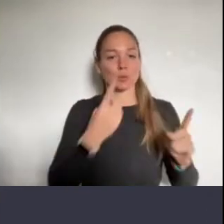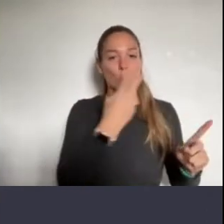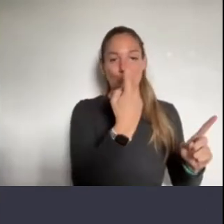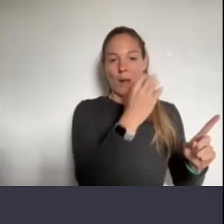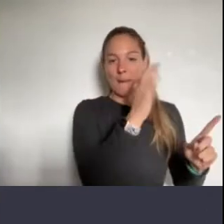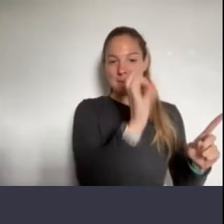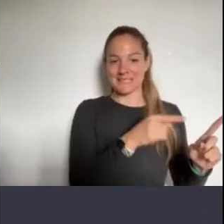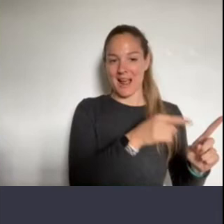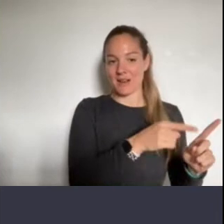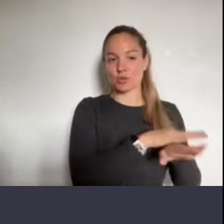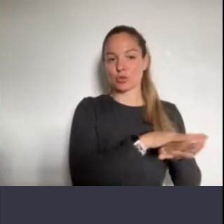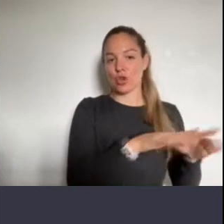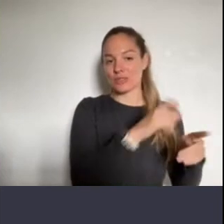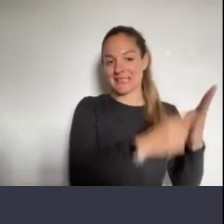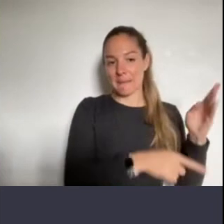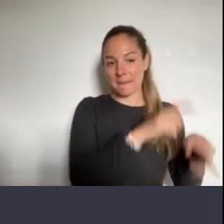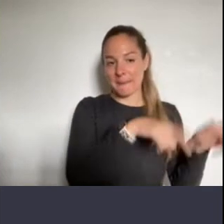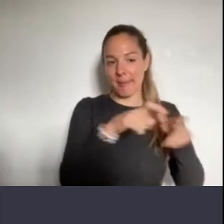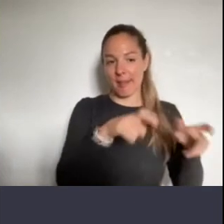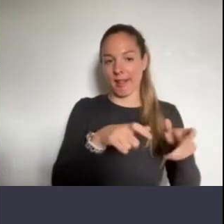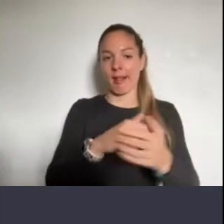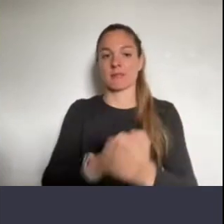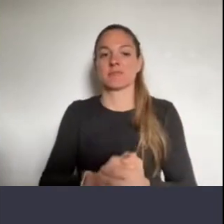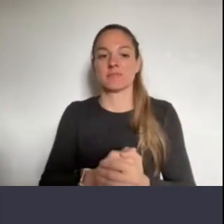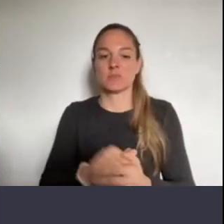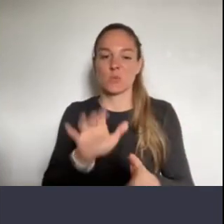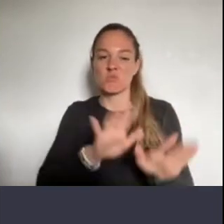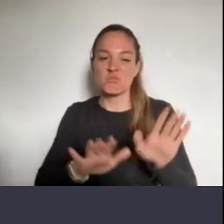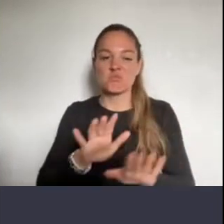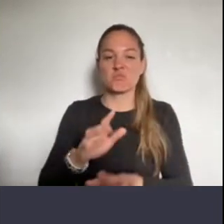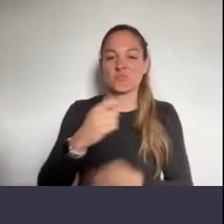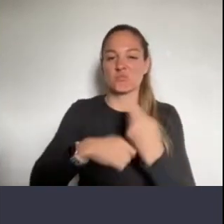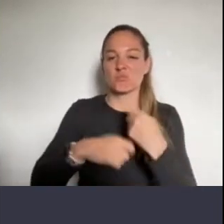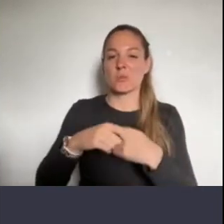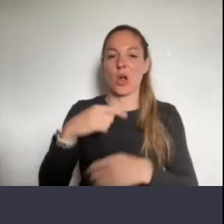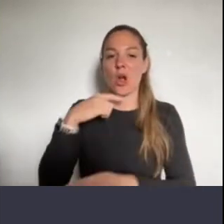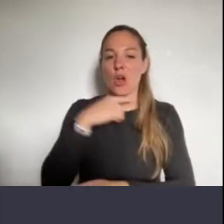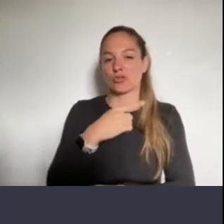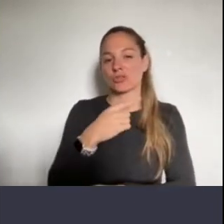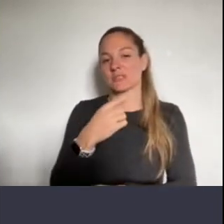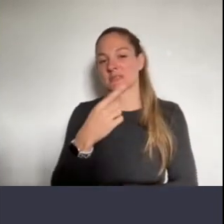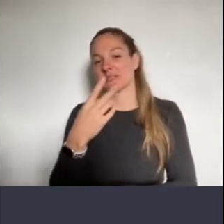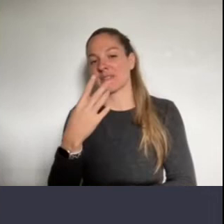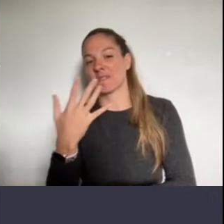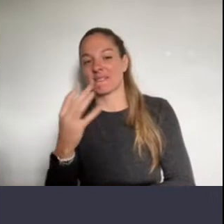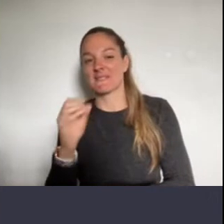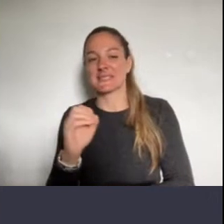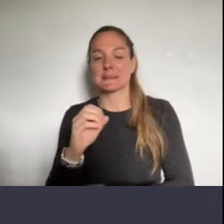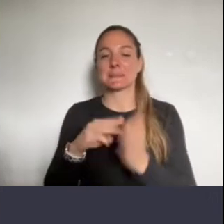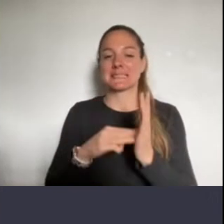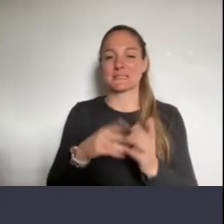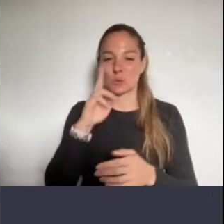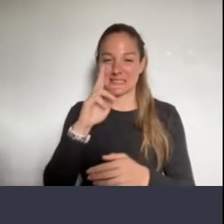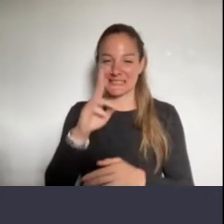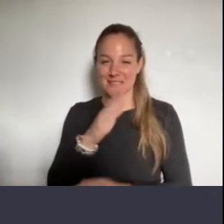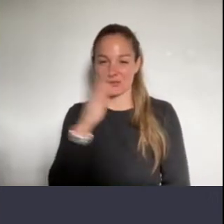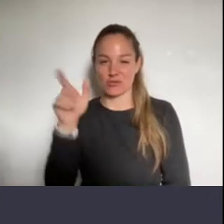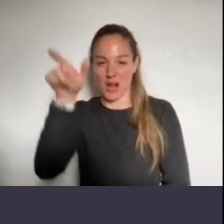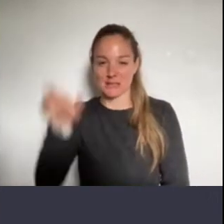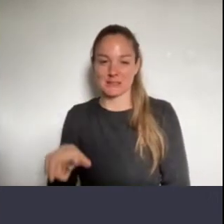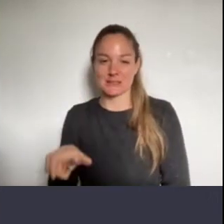of 150 minutes. Some of the statistics you can see on the left-hand side,